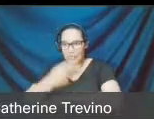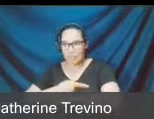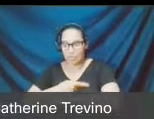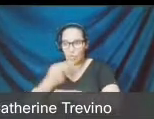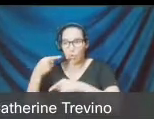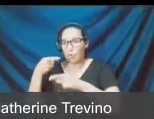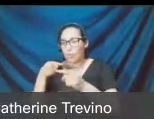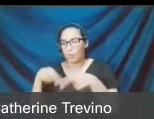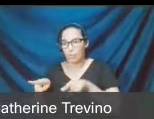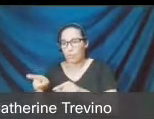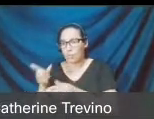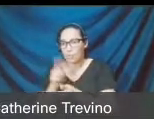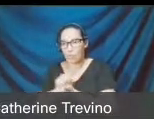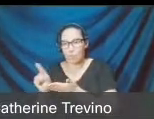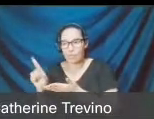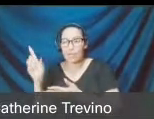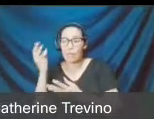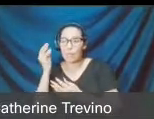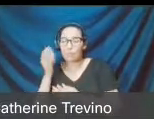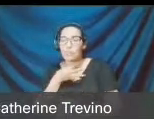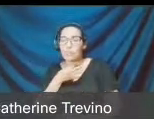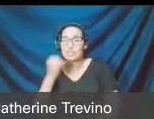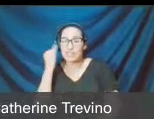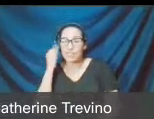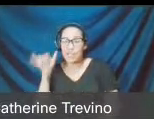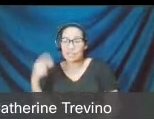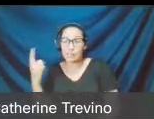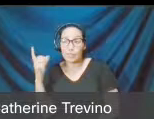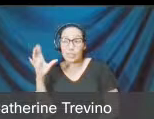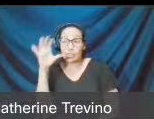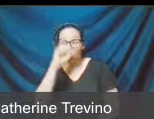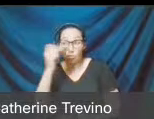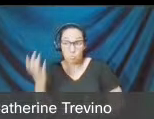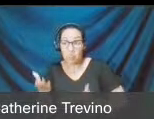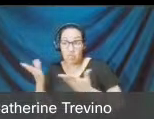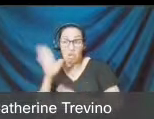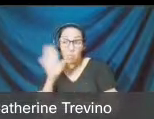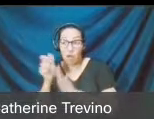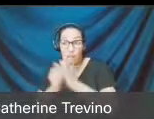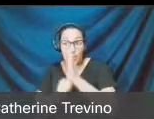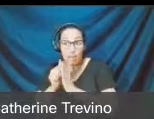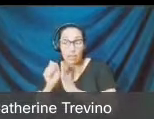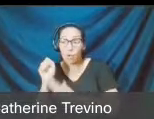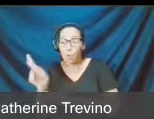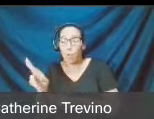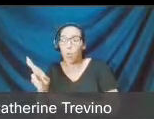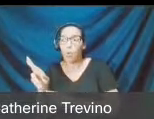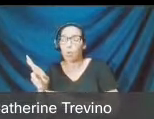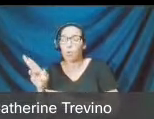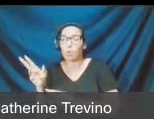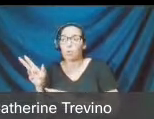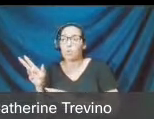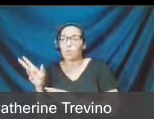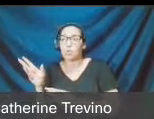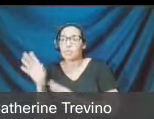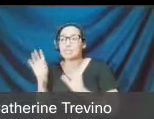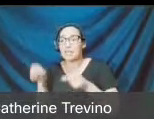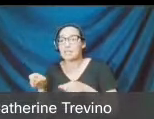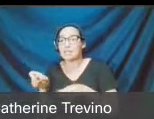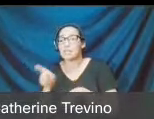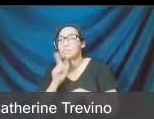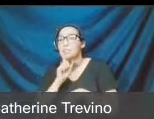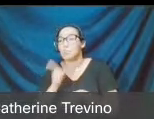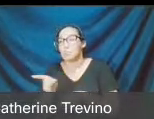And I'm wondering if that's something that will be assumed to be provided, or is that, how will that be? Because that can be really